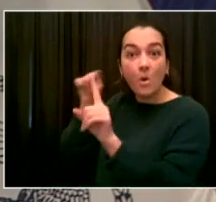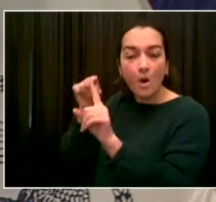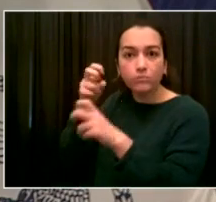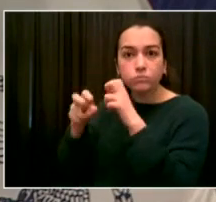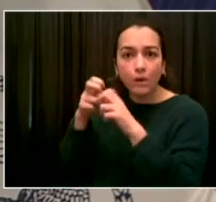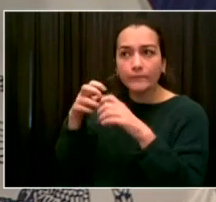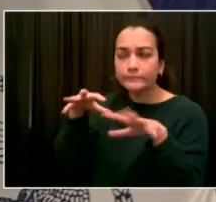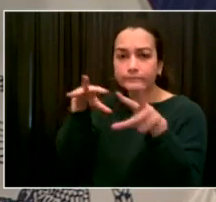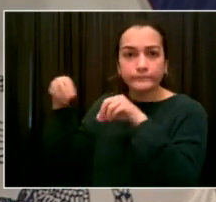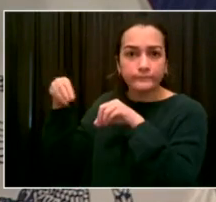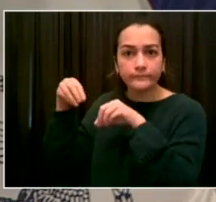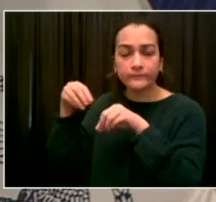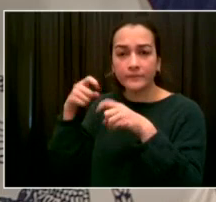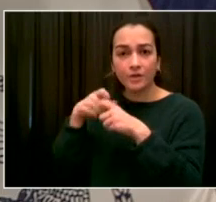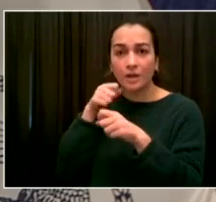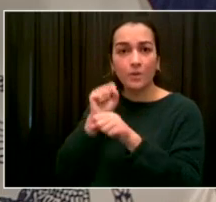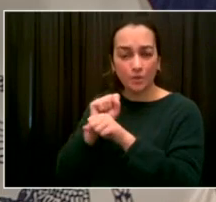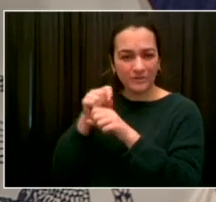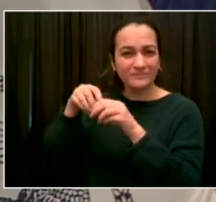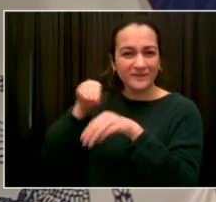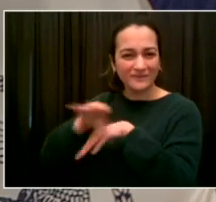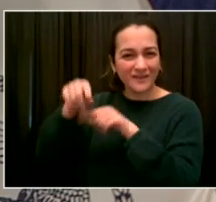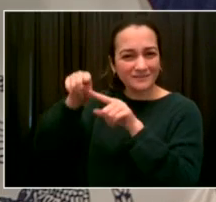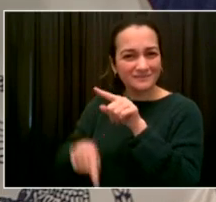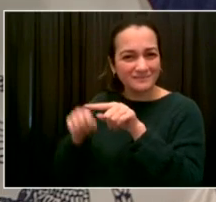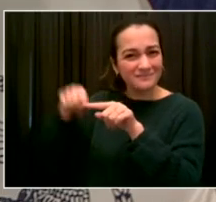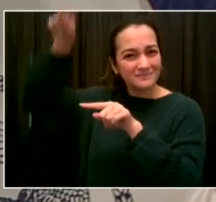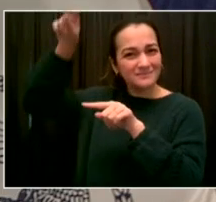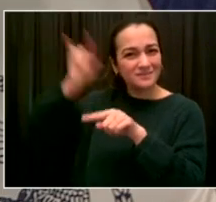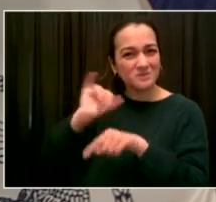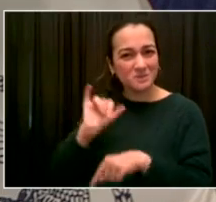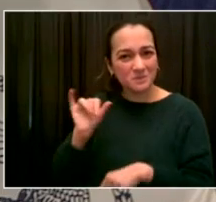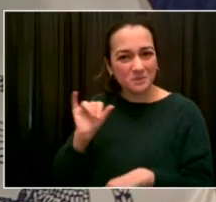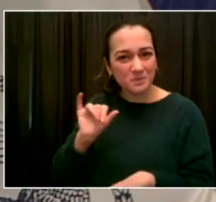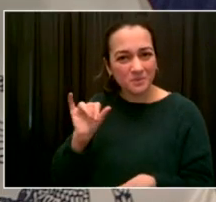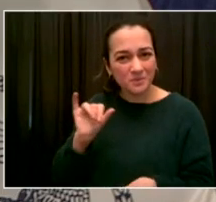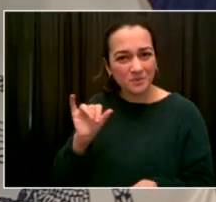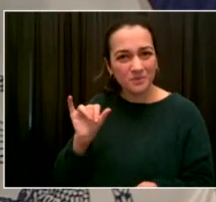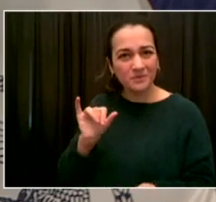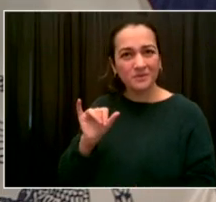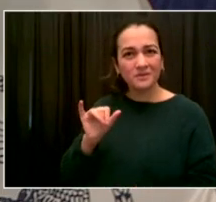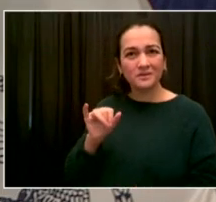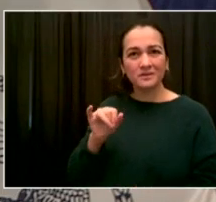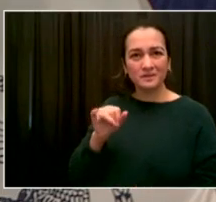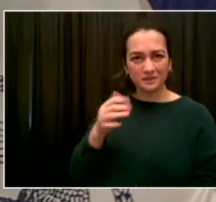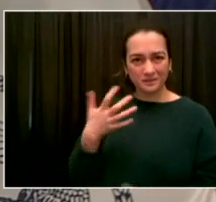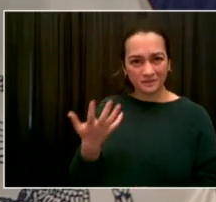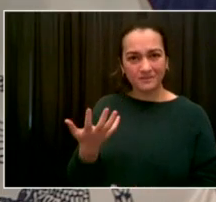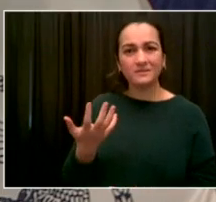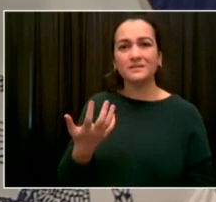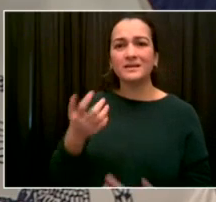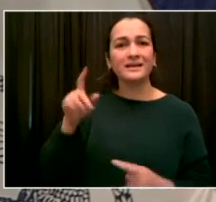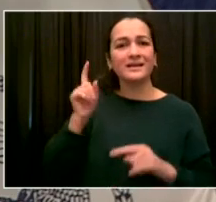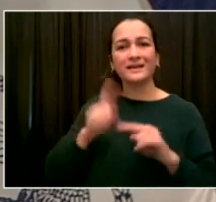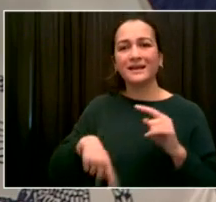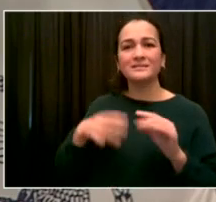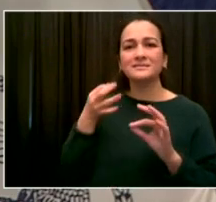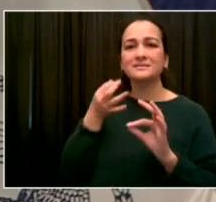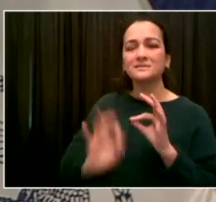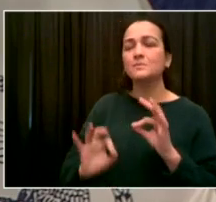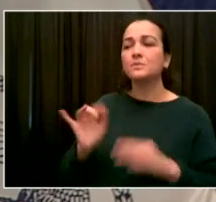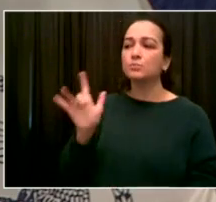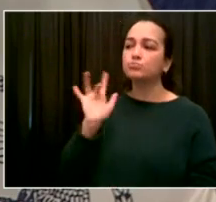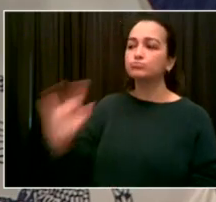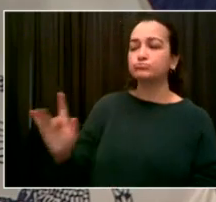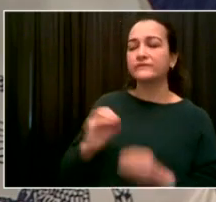These are very, very involved, complex projects to get things restored. But we wanted to go as fast as